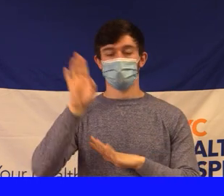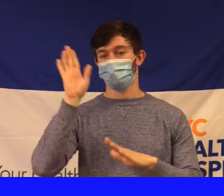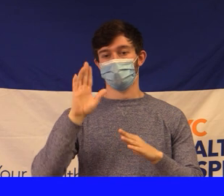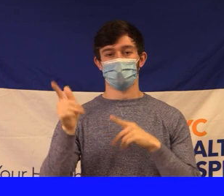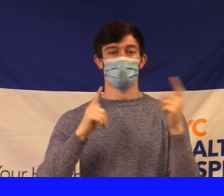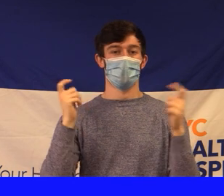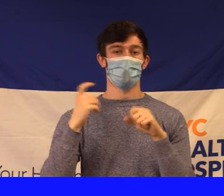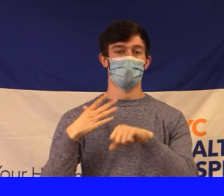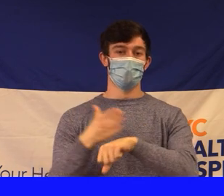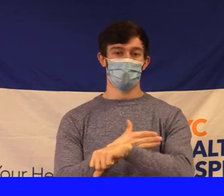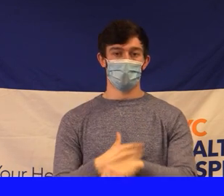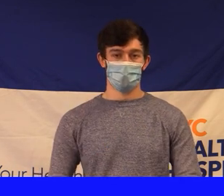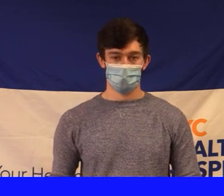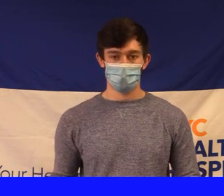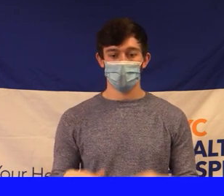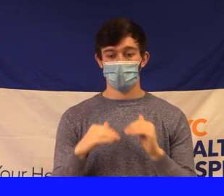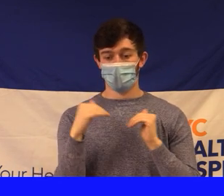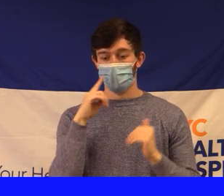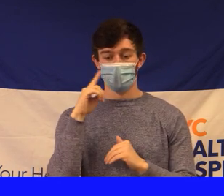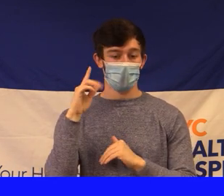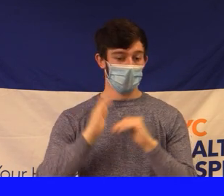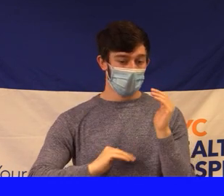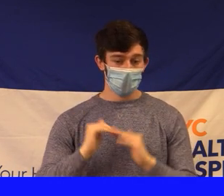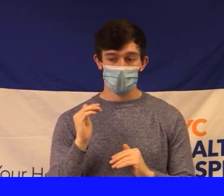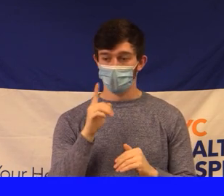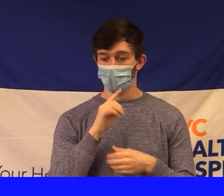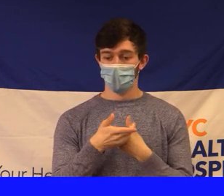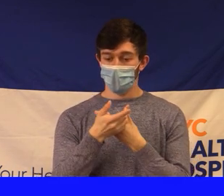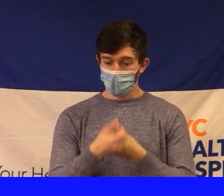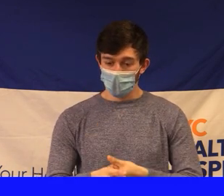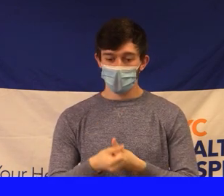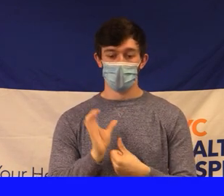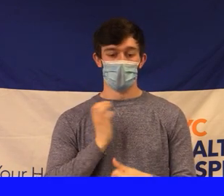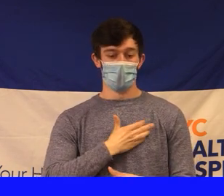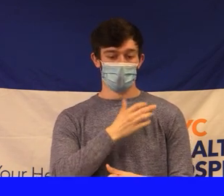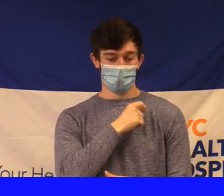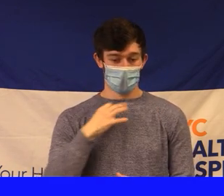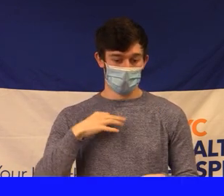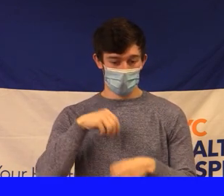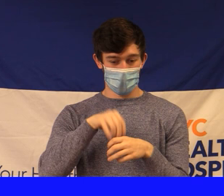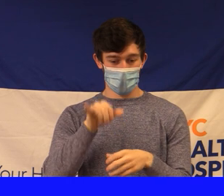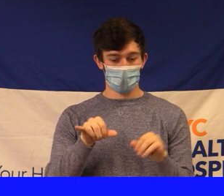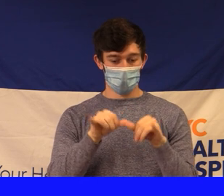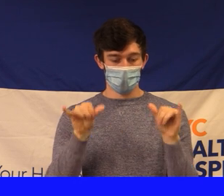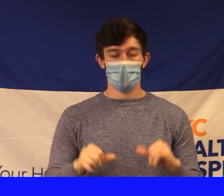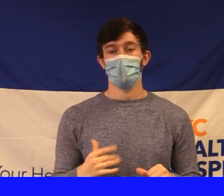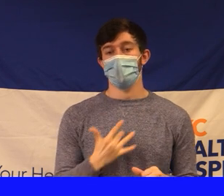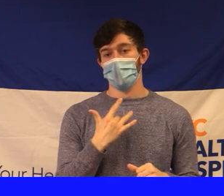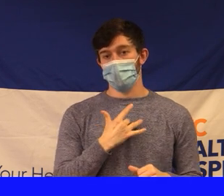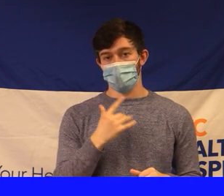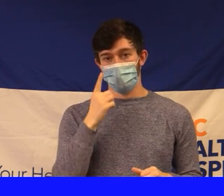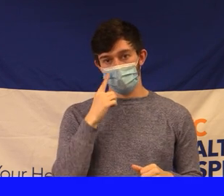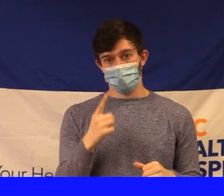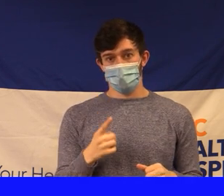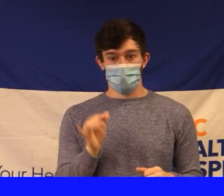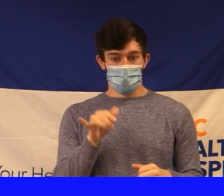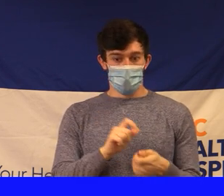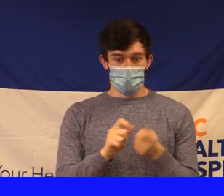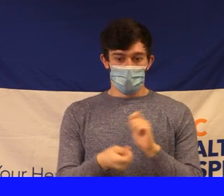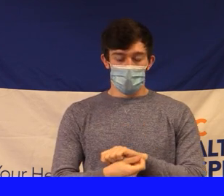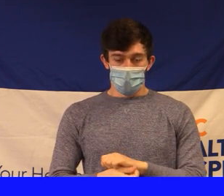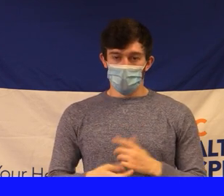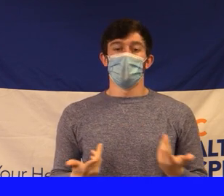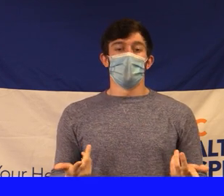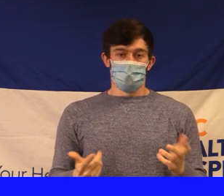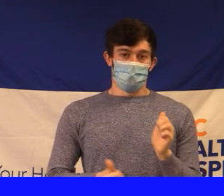of, I think, comfort and confidence that our staff around the system feel in that change